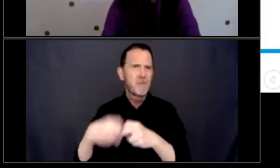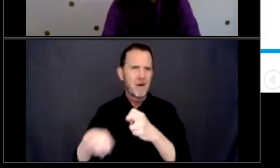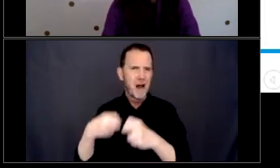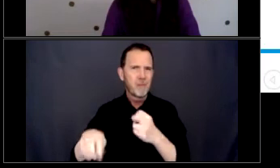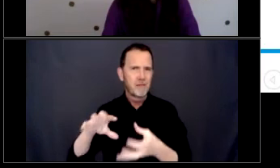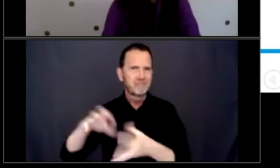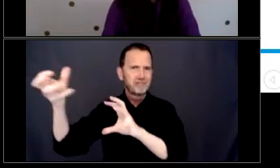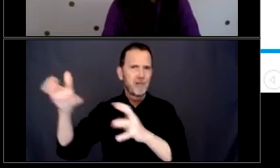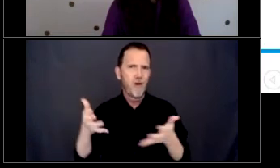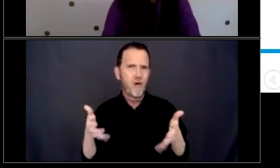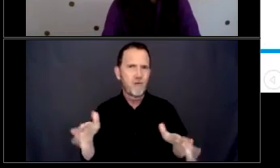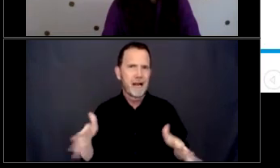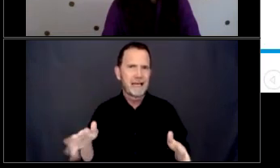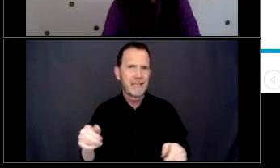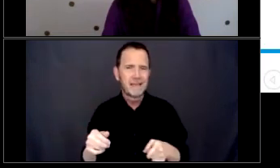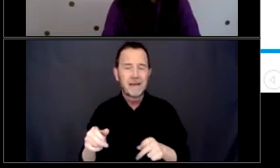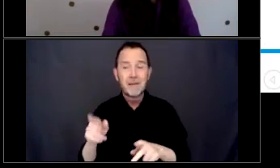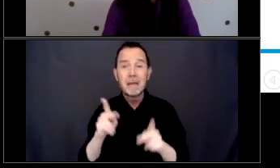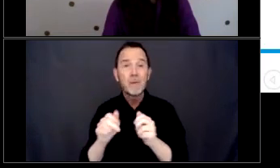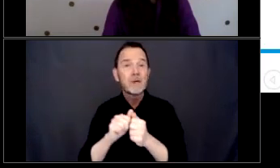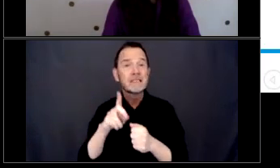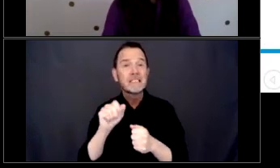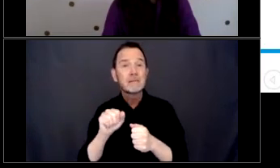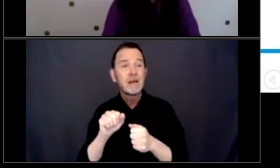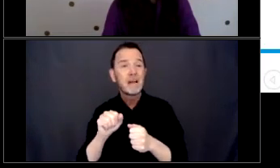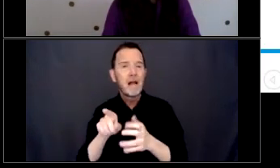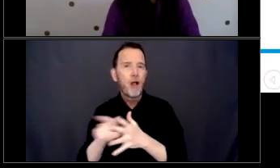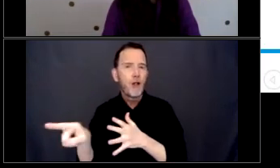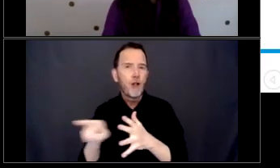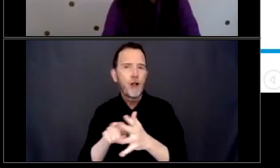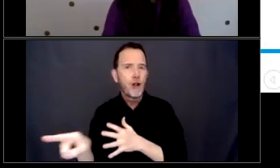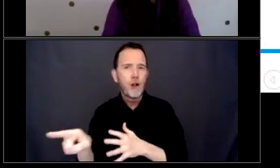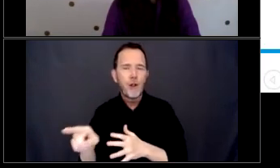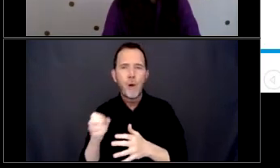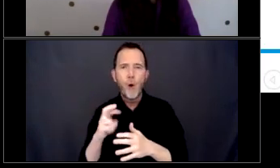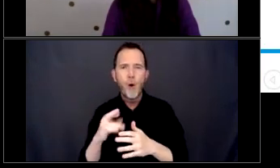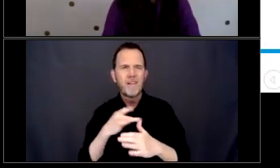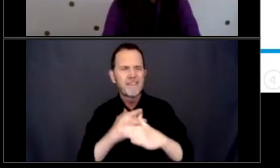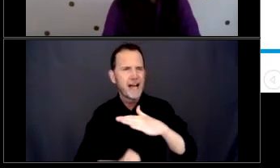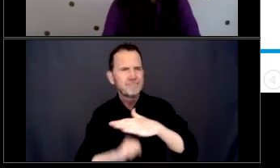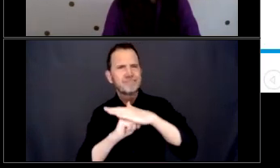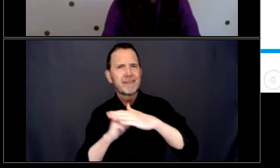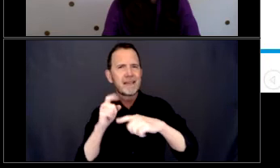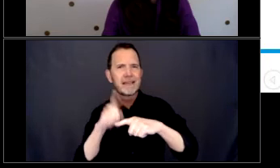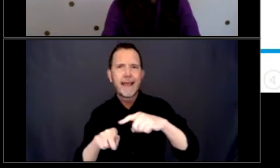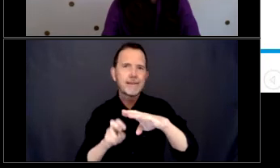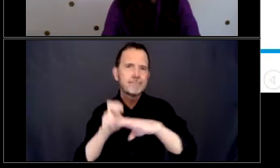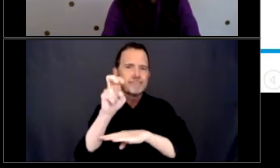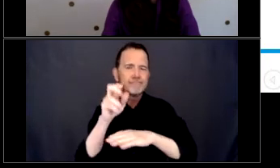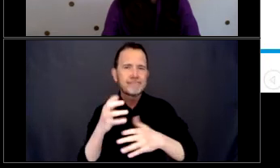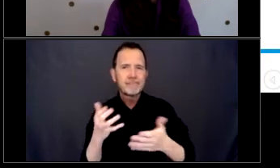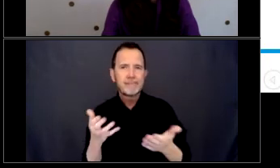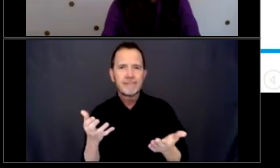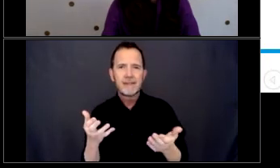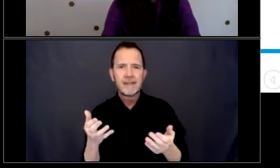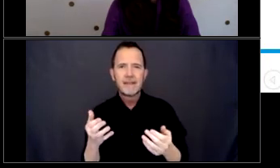ceilings, it's not until we've left organizations because of a lack of advancement